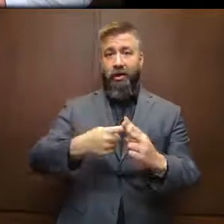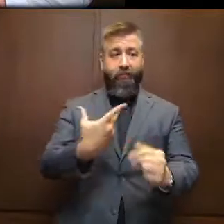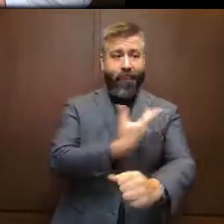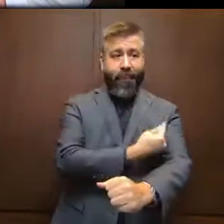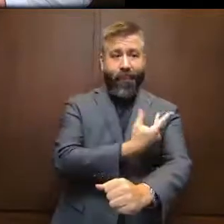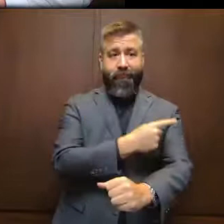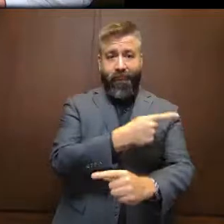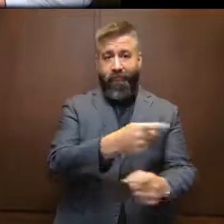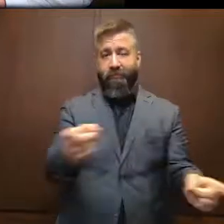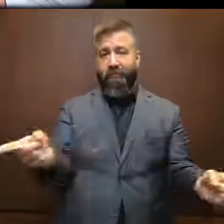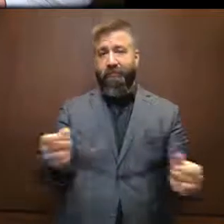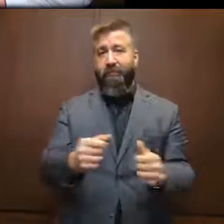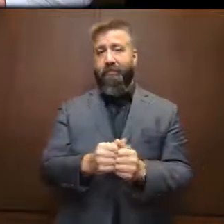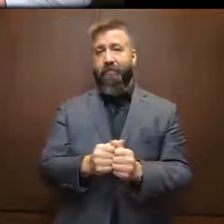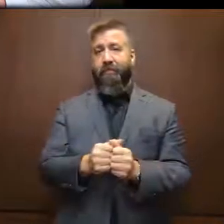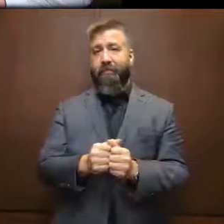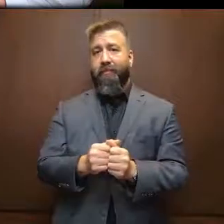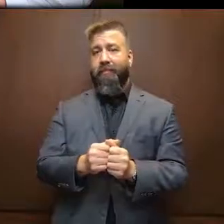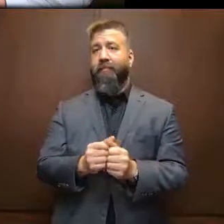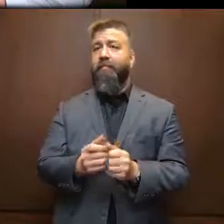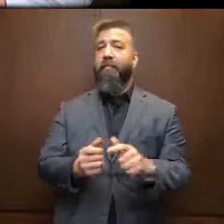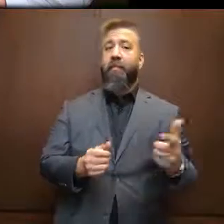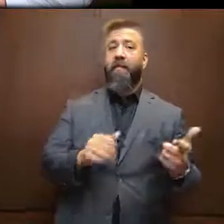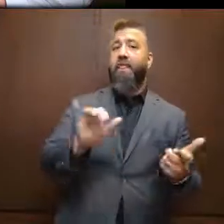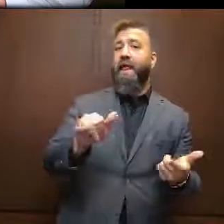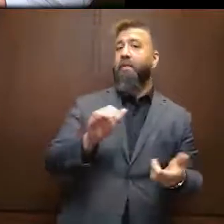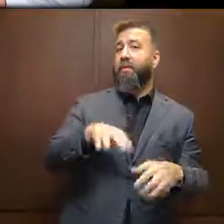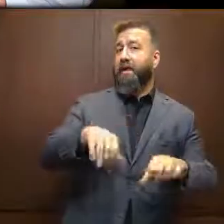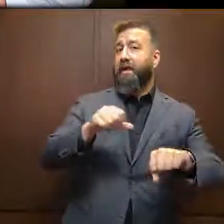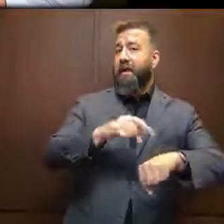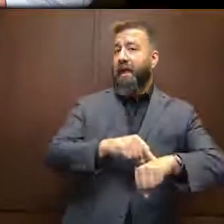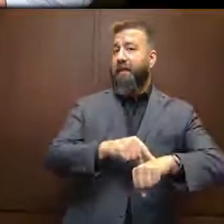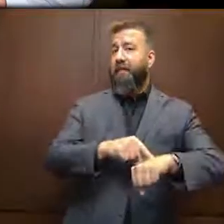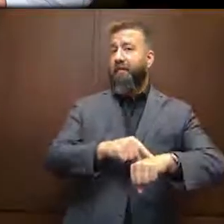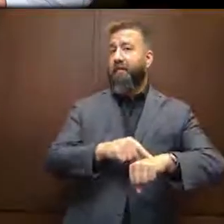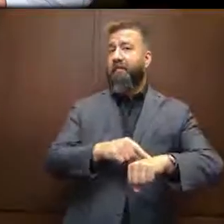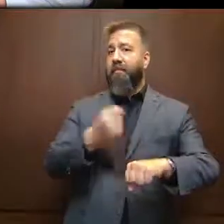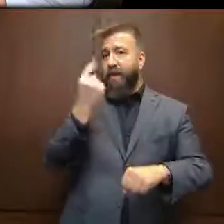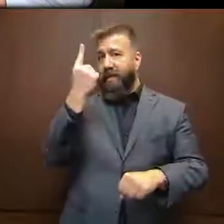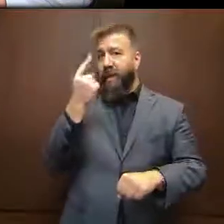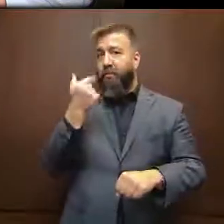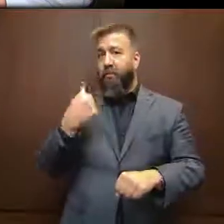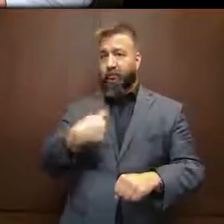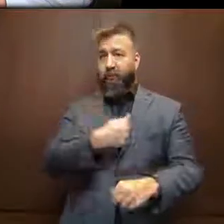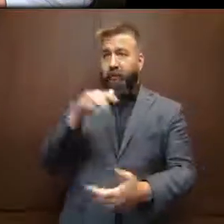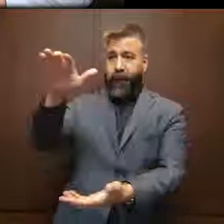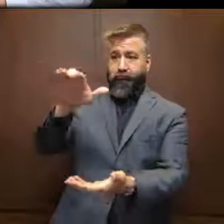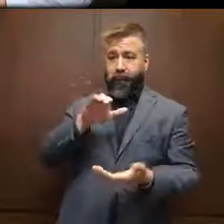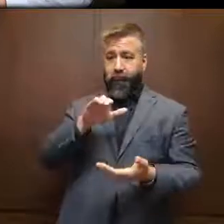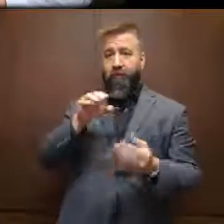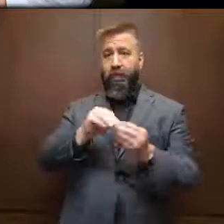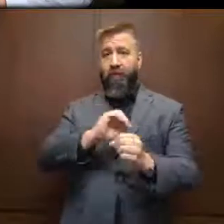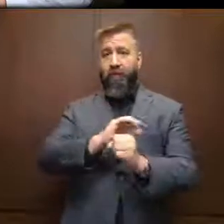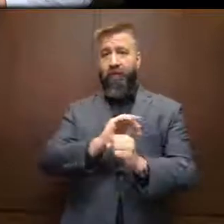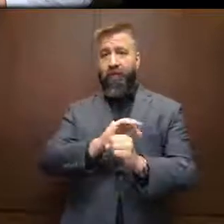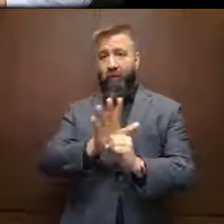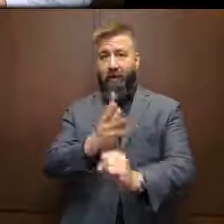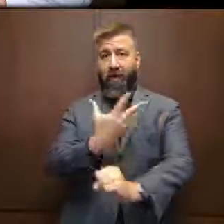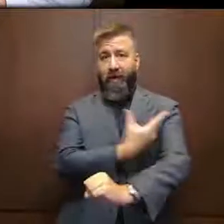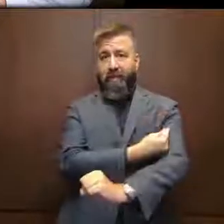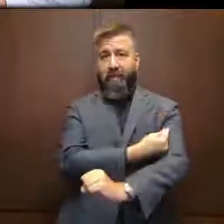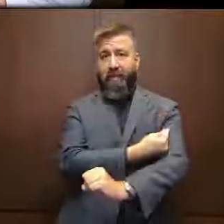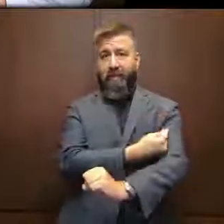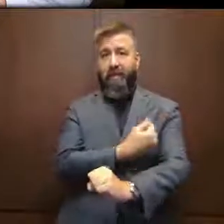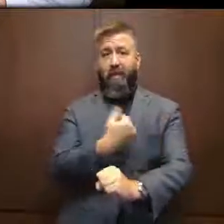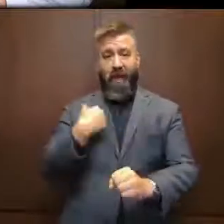everybody. And that's going to take time. It takes time. Even as we get more and more vaccine and we start to actually have